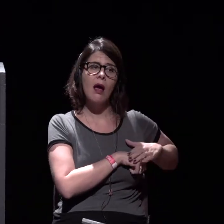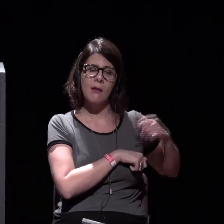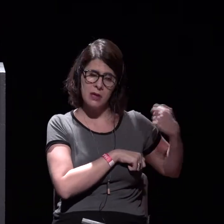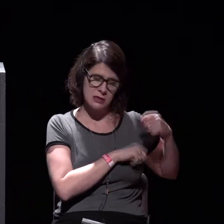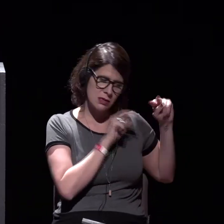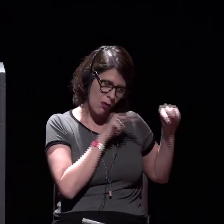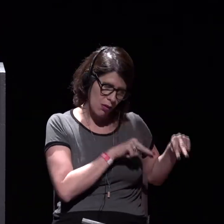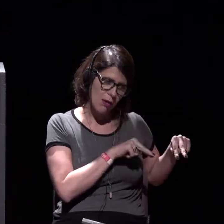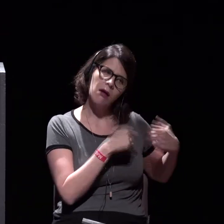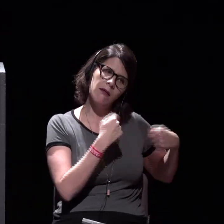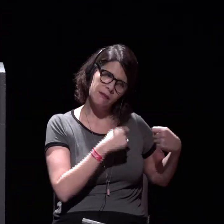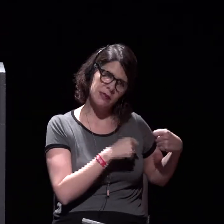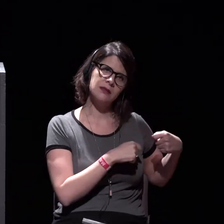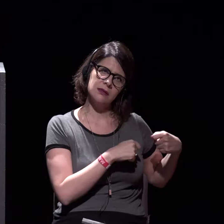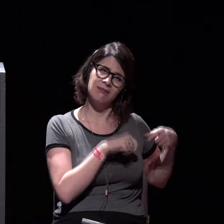and